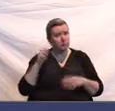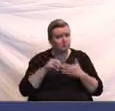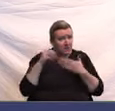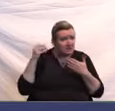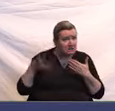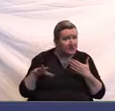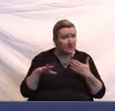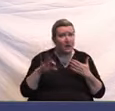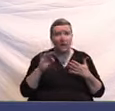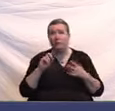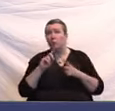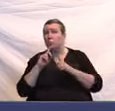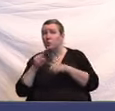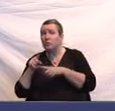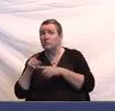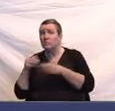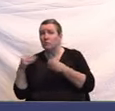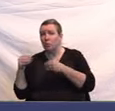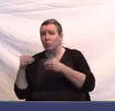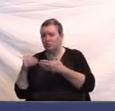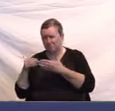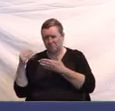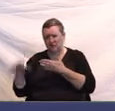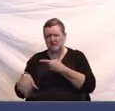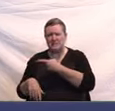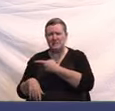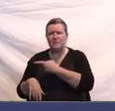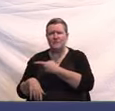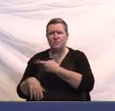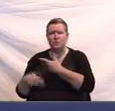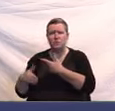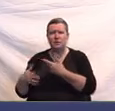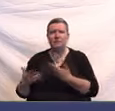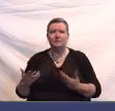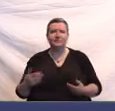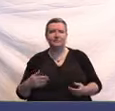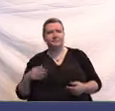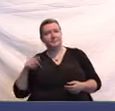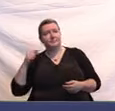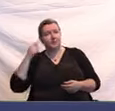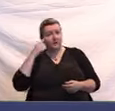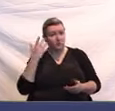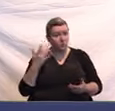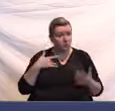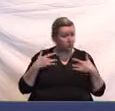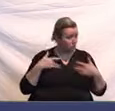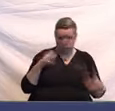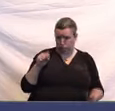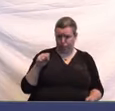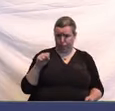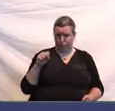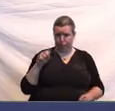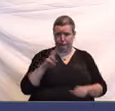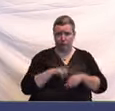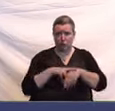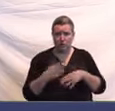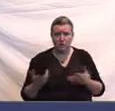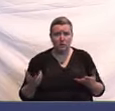the drugstore. Thank you. Thank you, Dave. Yeah, are we concerned? Yes. Remember, the